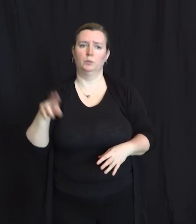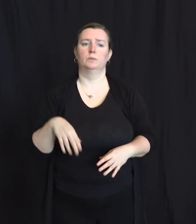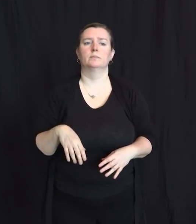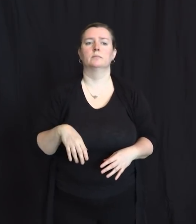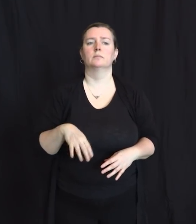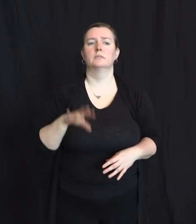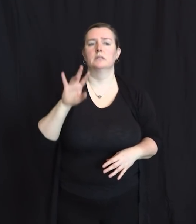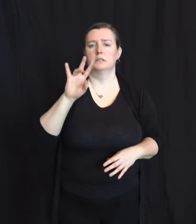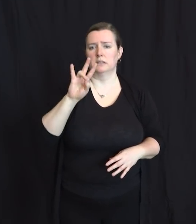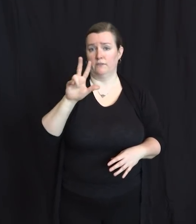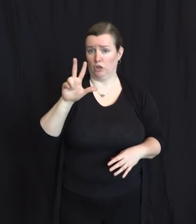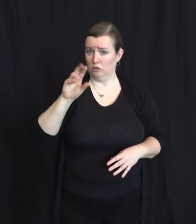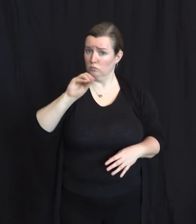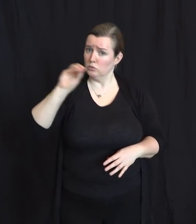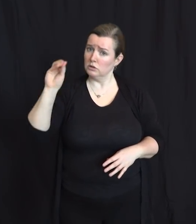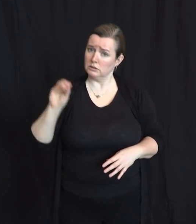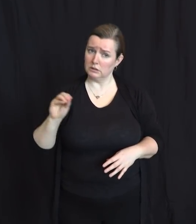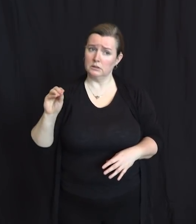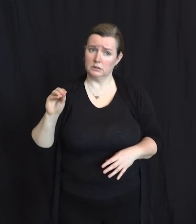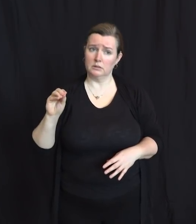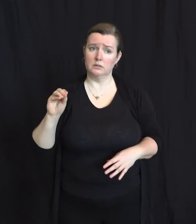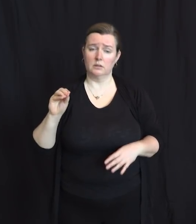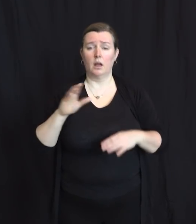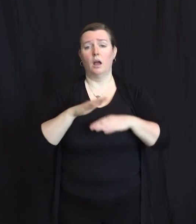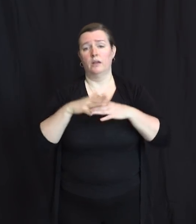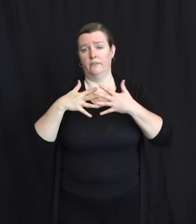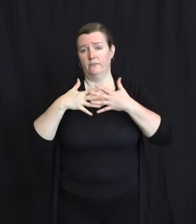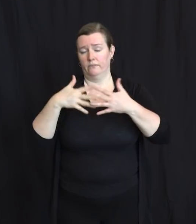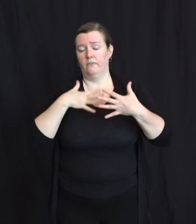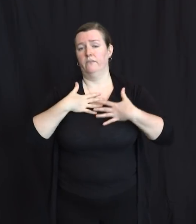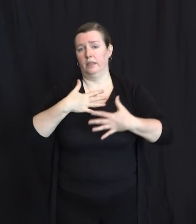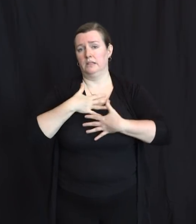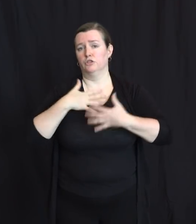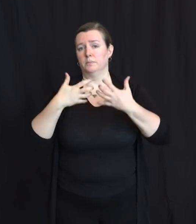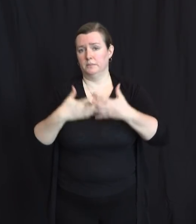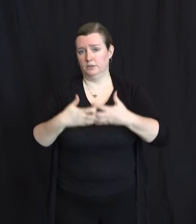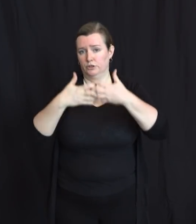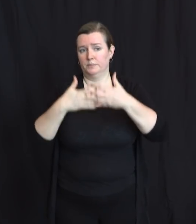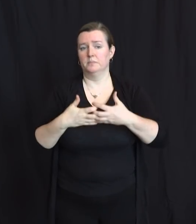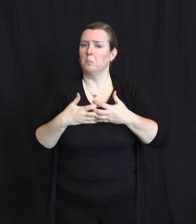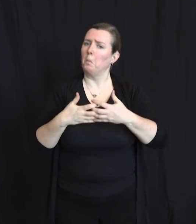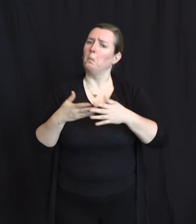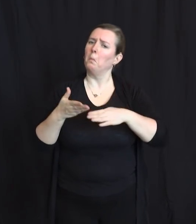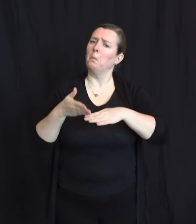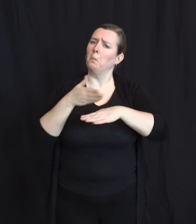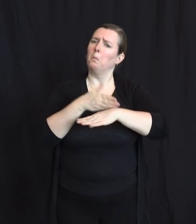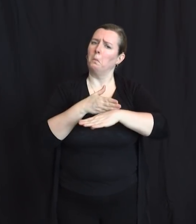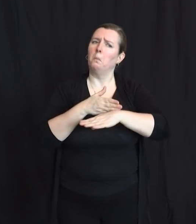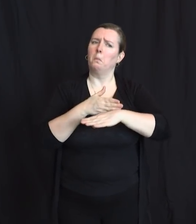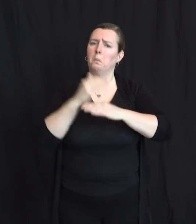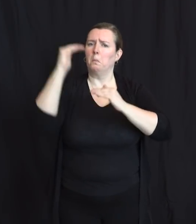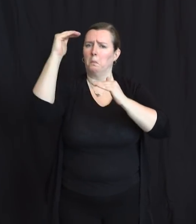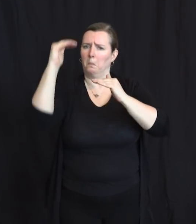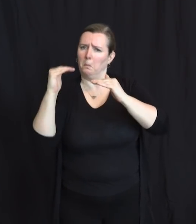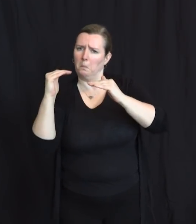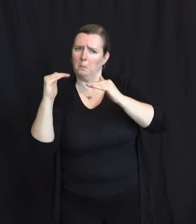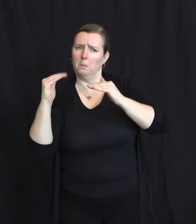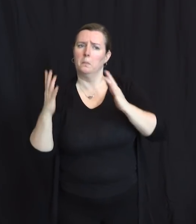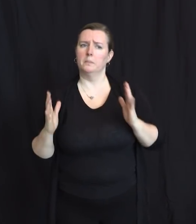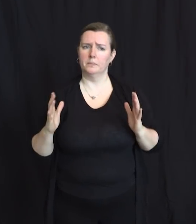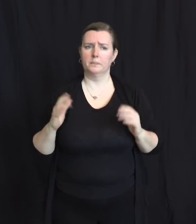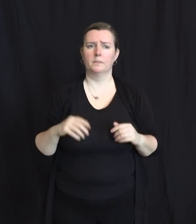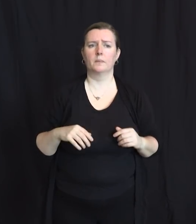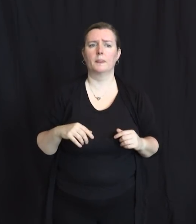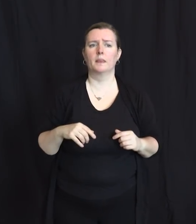on ventilators, which is much lower than we have seen previously. I know there is a request for hospital